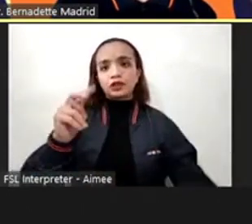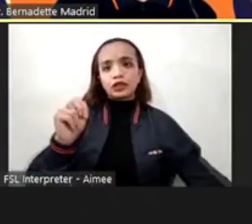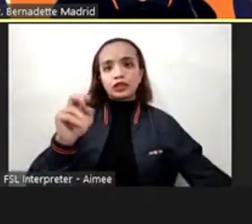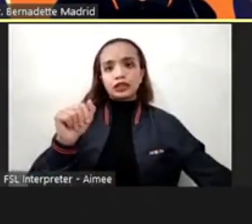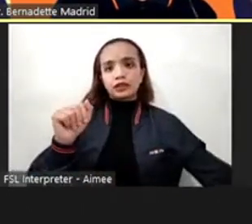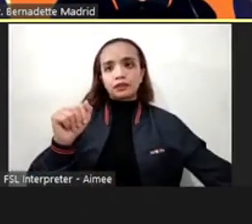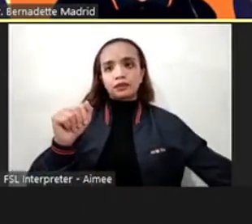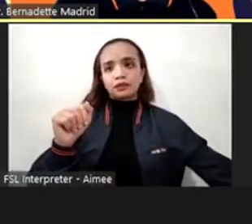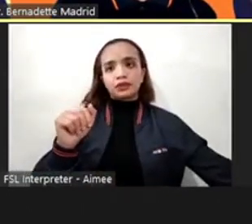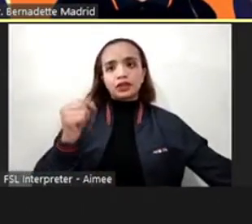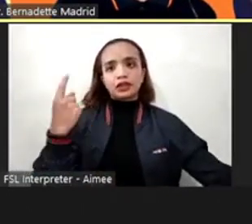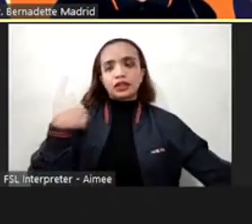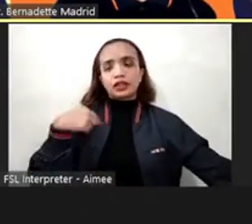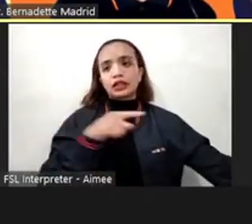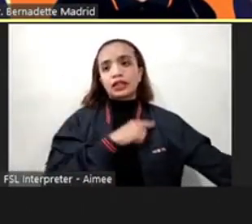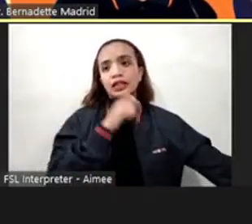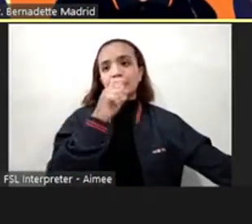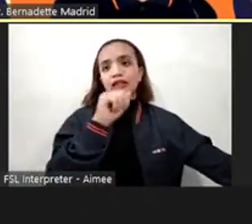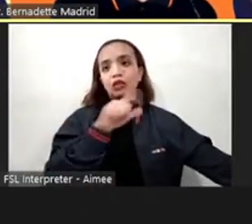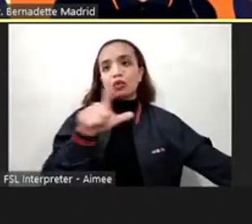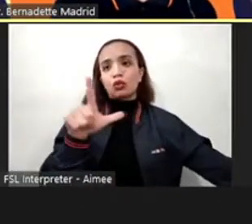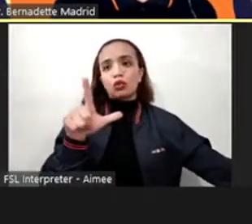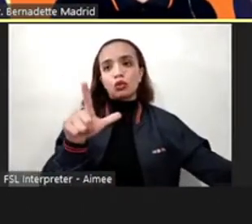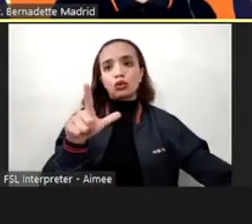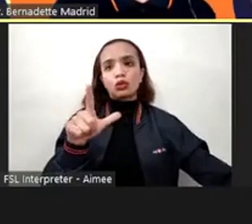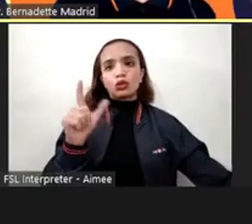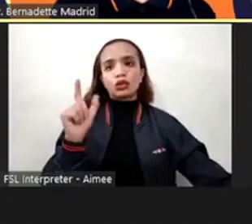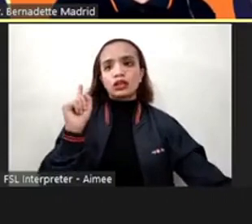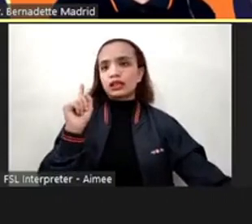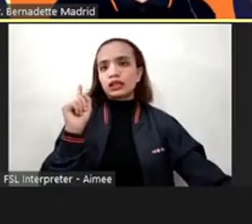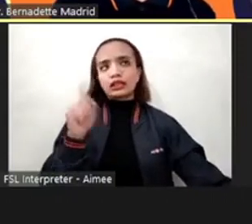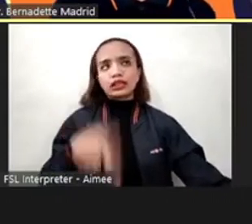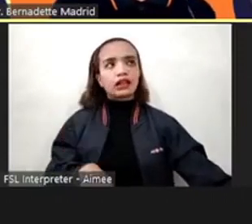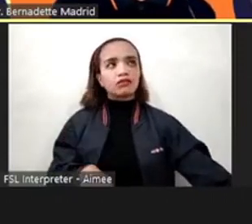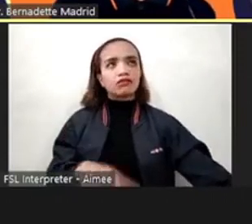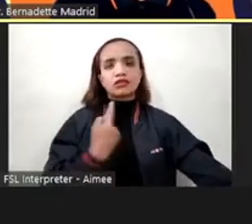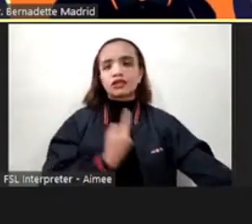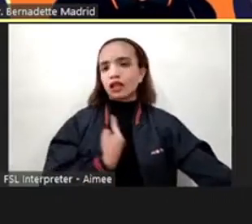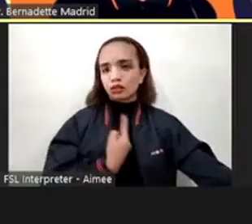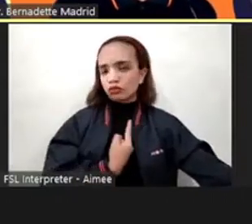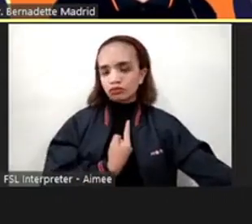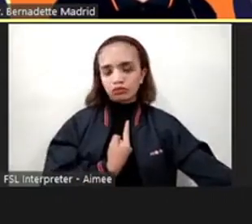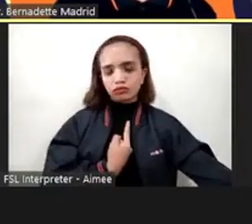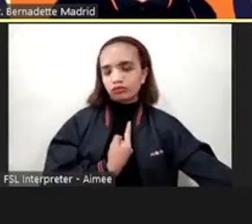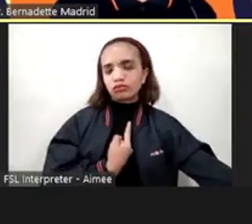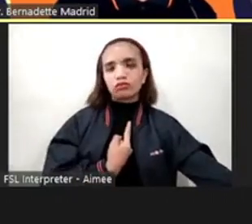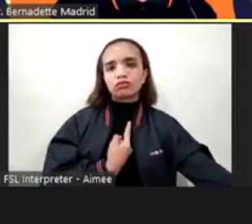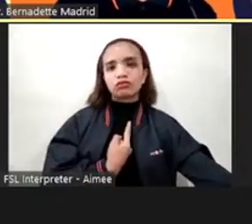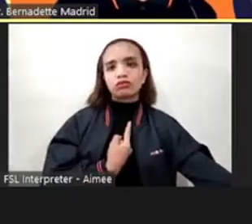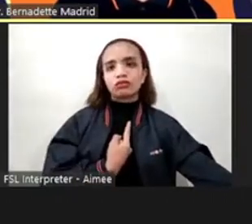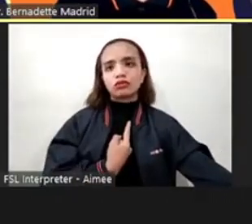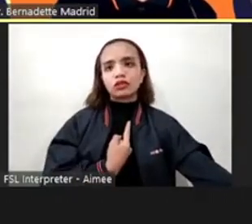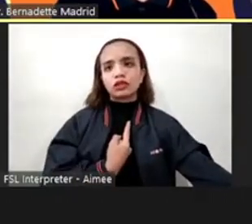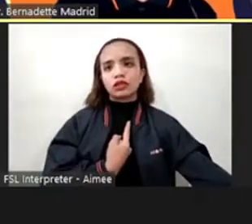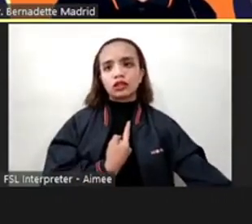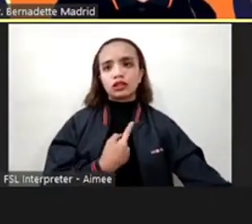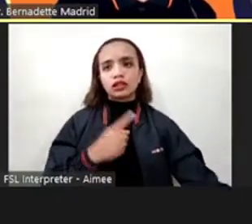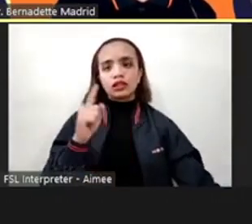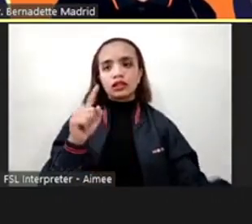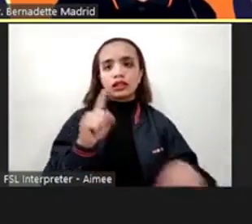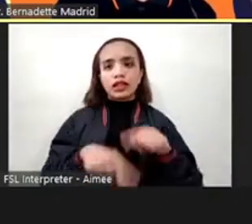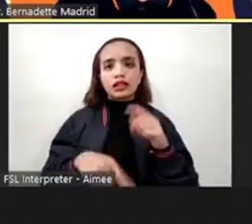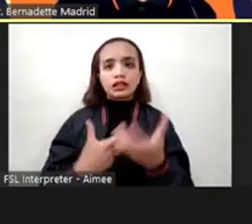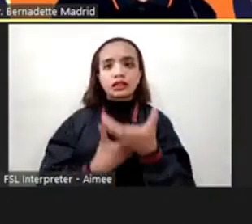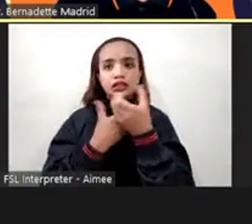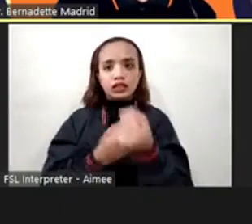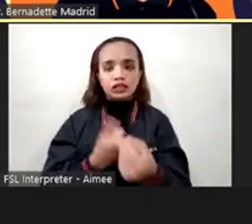hindi tayo lahat, we cannot exist alone. We cannot just rely on ourselves and